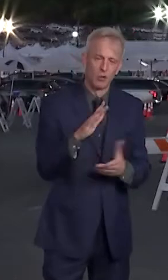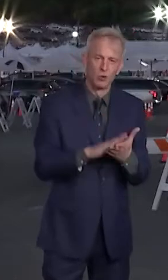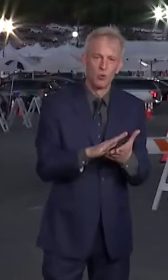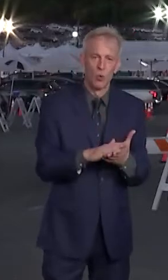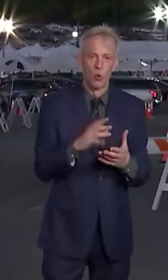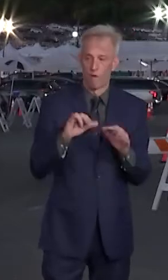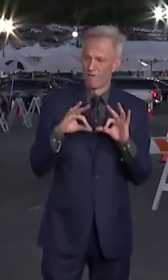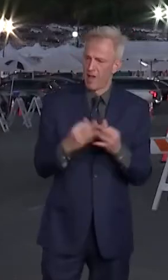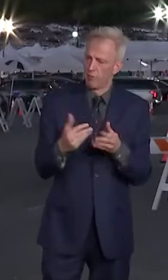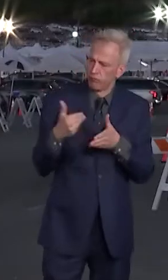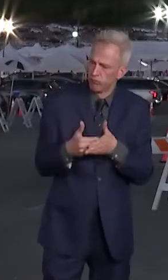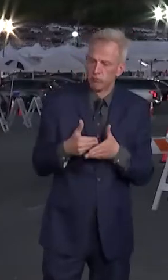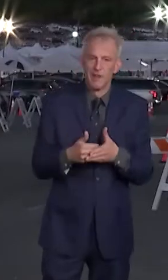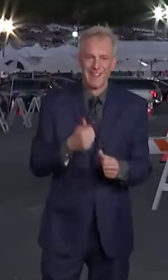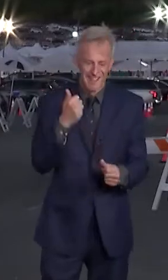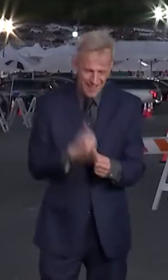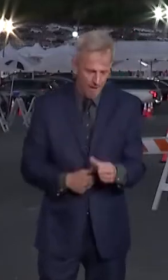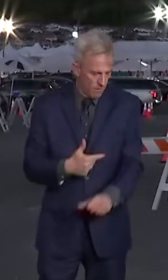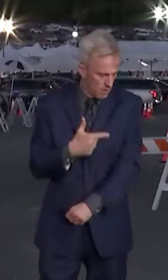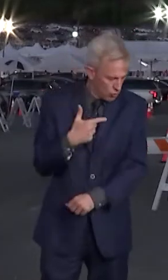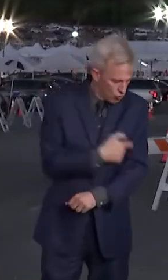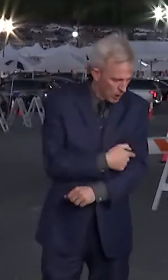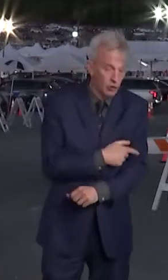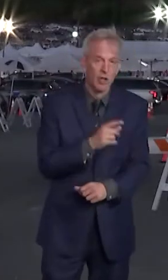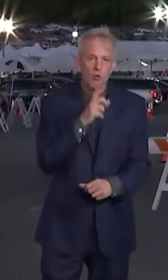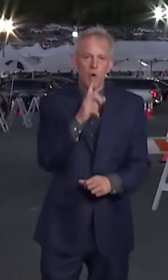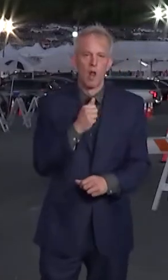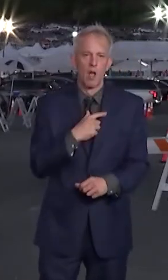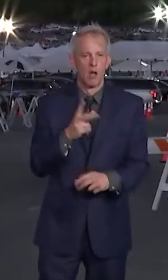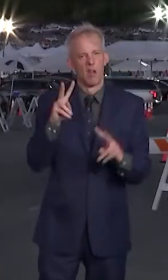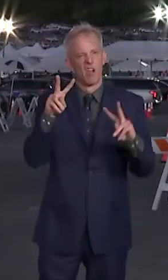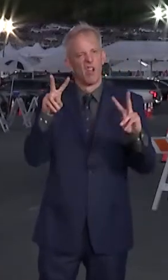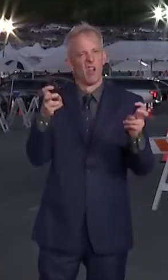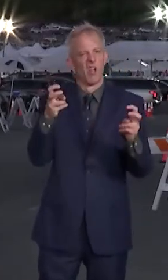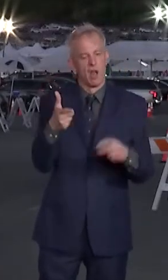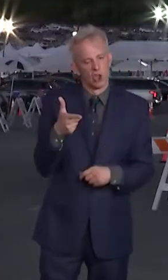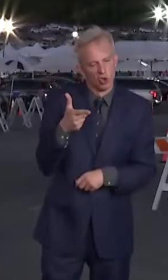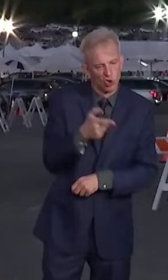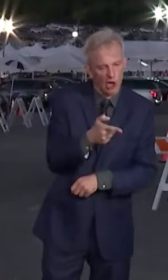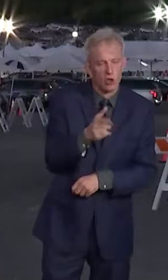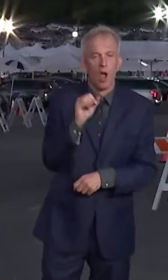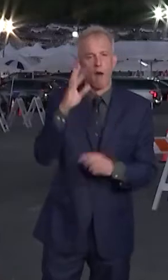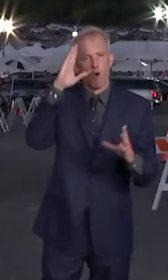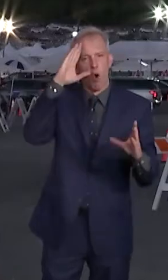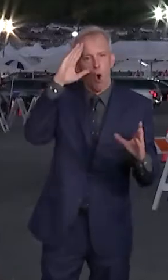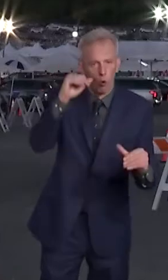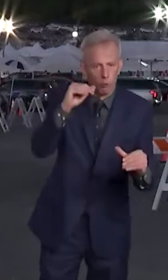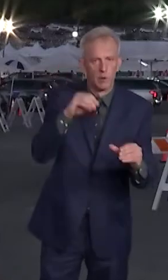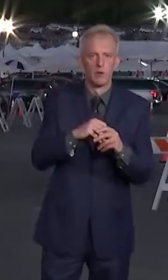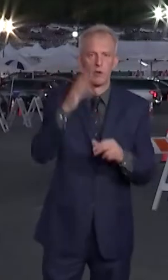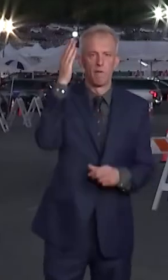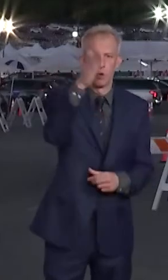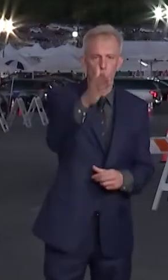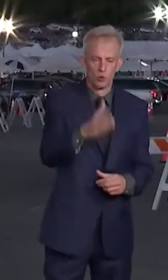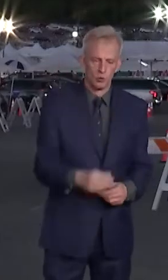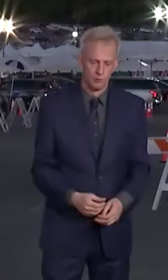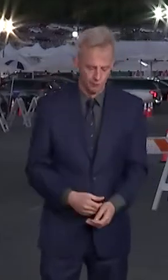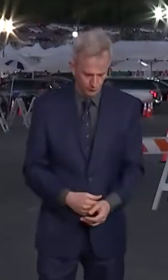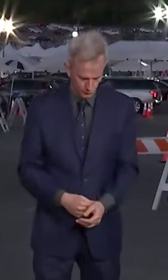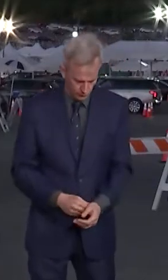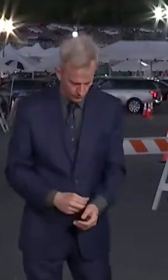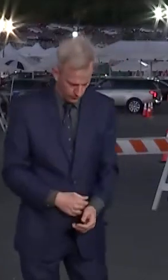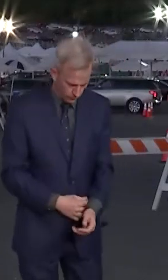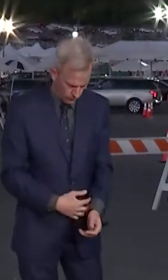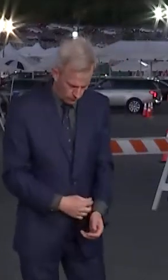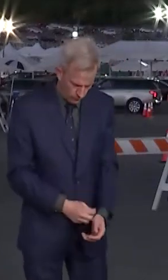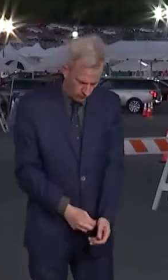by, each dose an injection of hope in the future. You can't see them all right now, but those folks behind